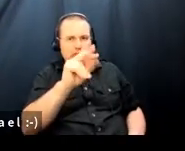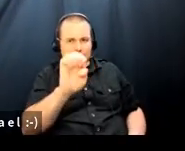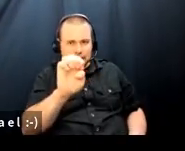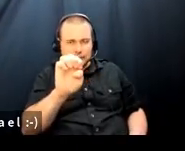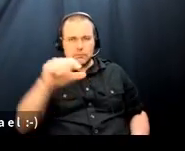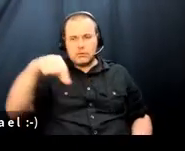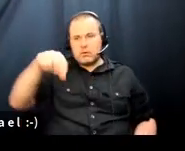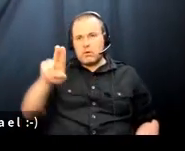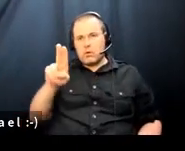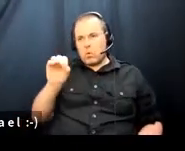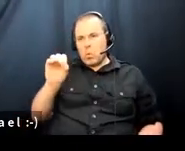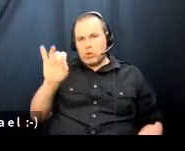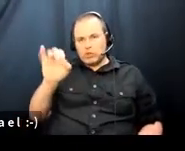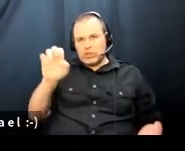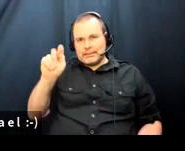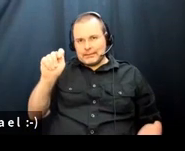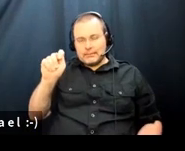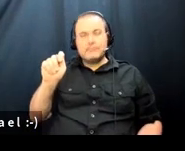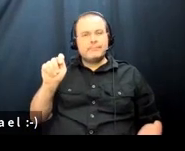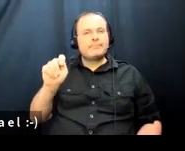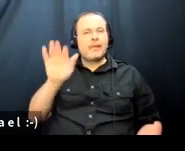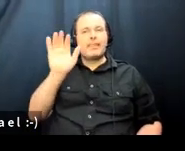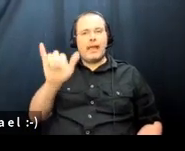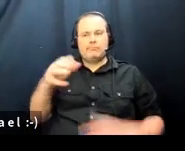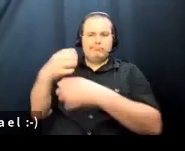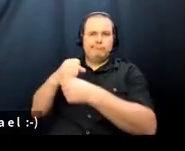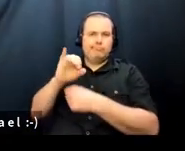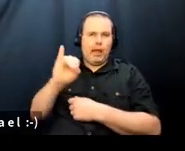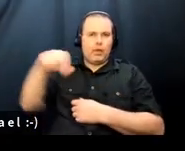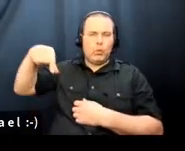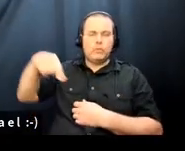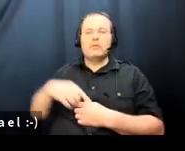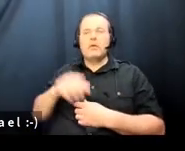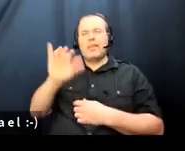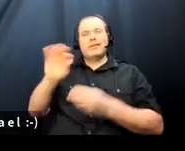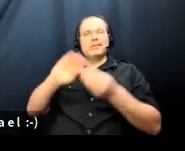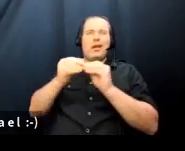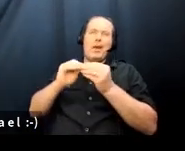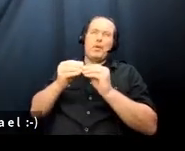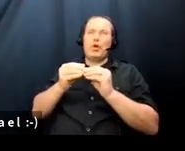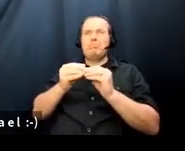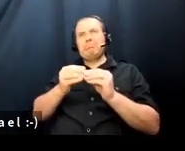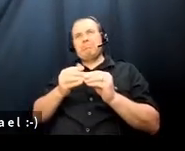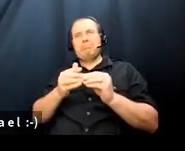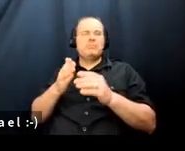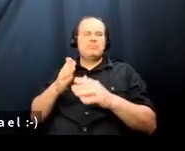Intelligence quotient. It's a number somewhere between, depending on the